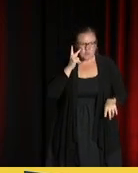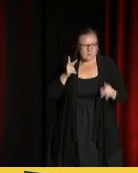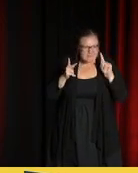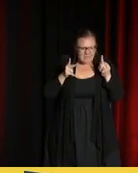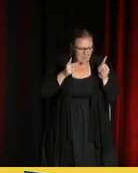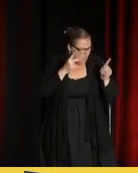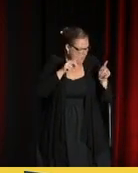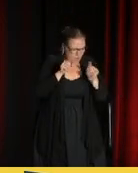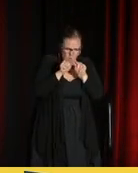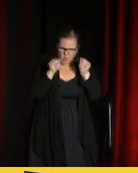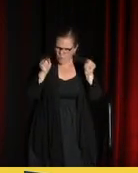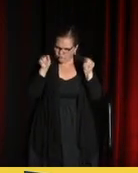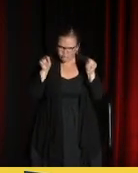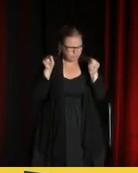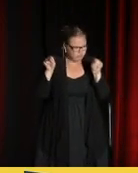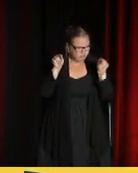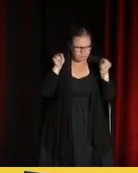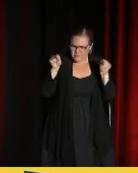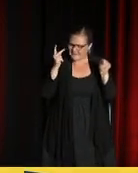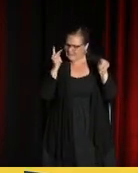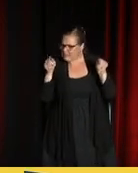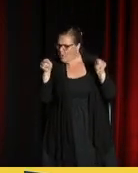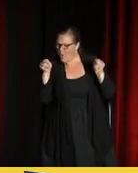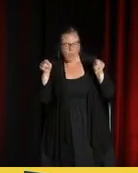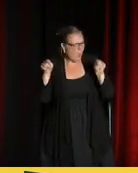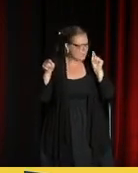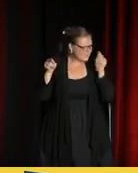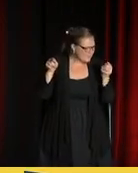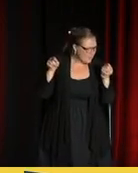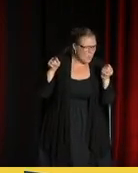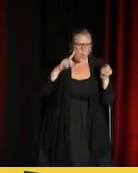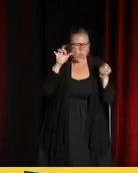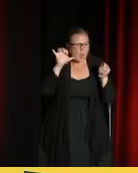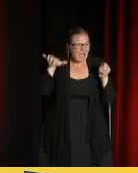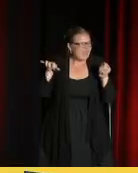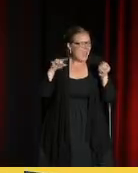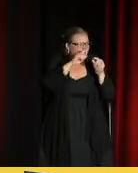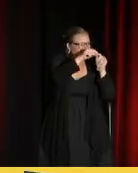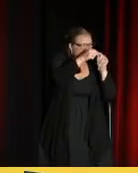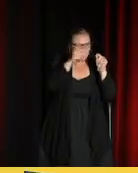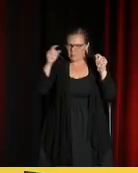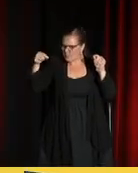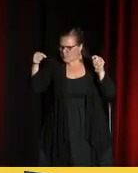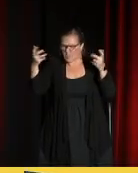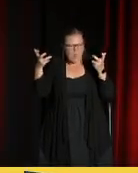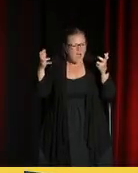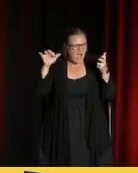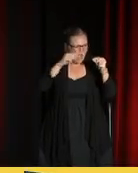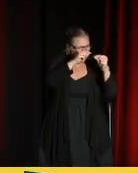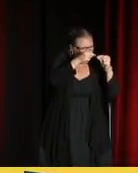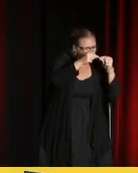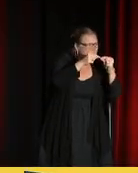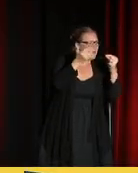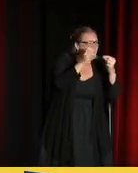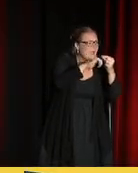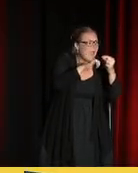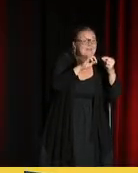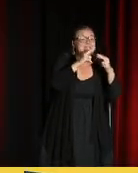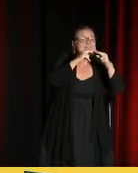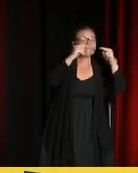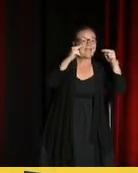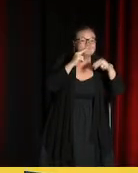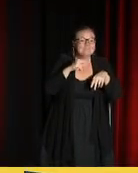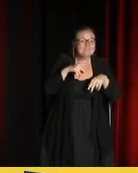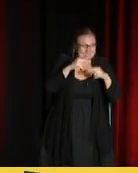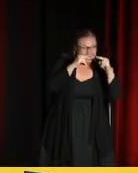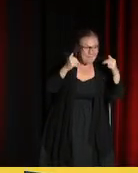What's wrapped around the end of the rope? What does that look like wrapped around the end of the rope? Tape.